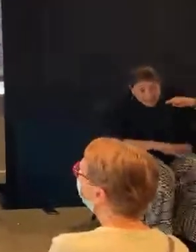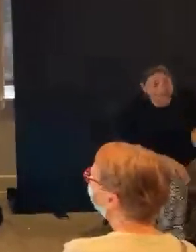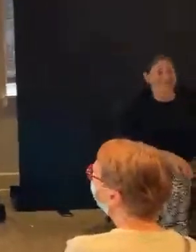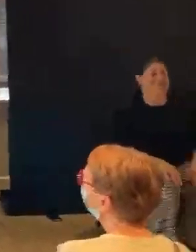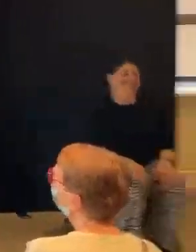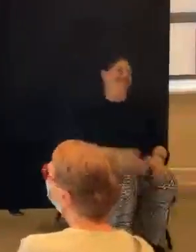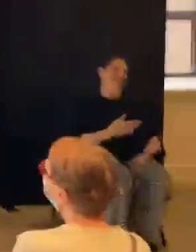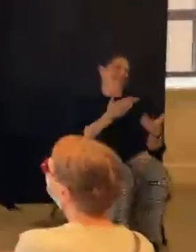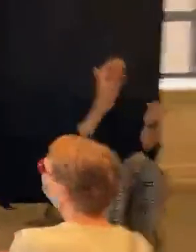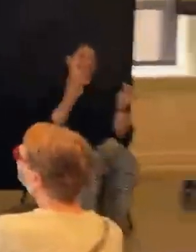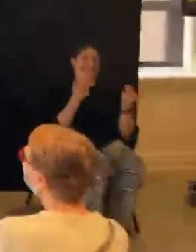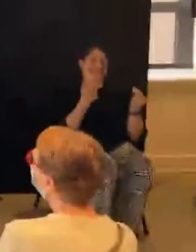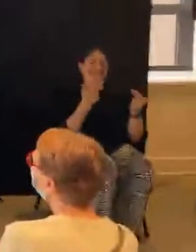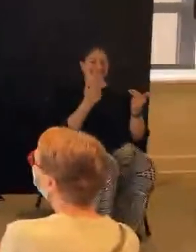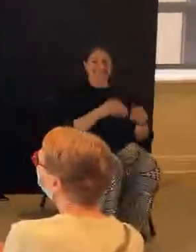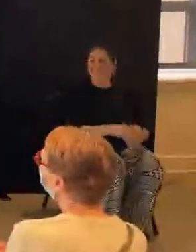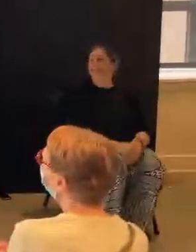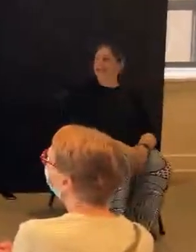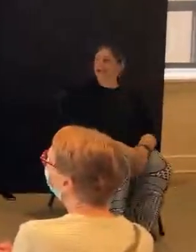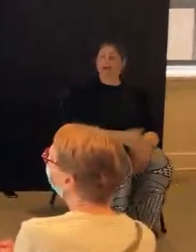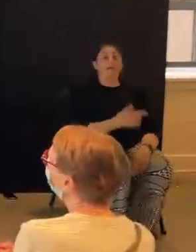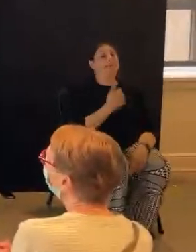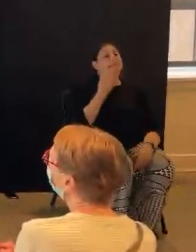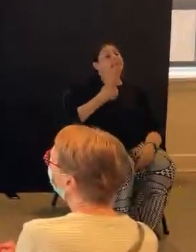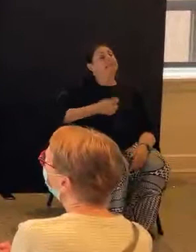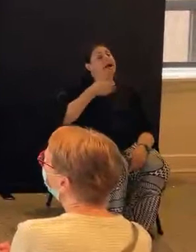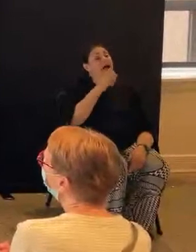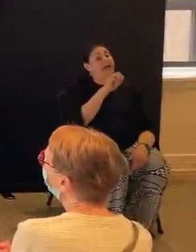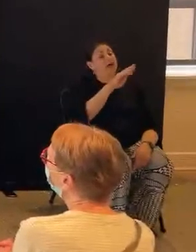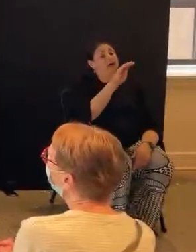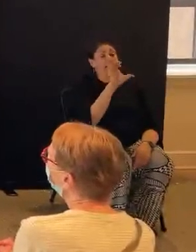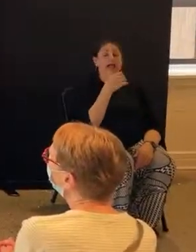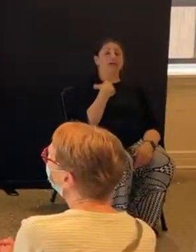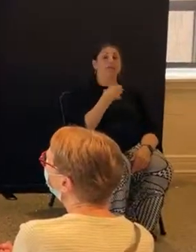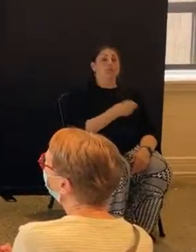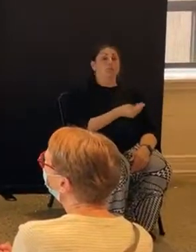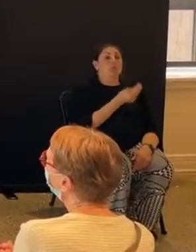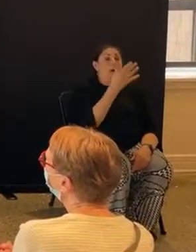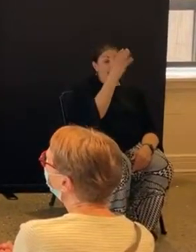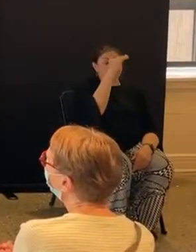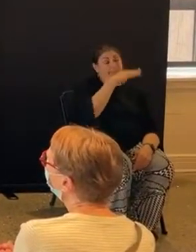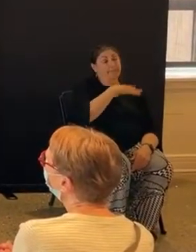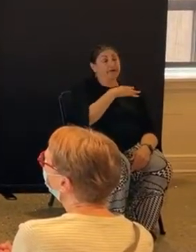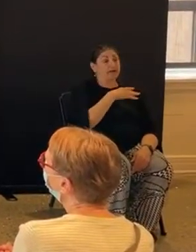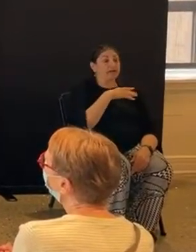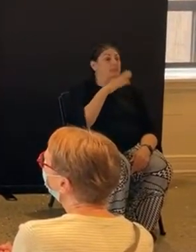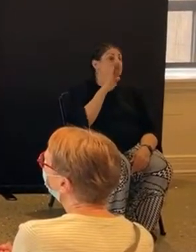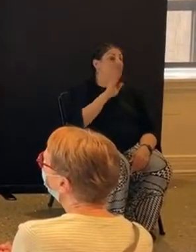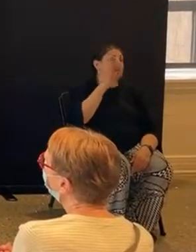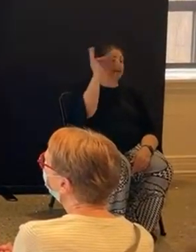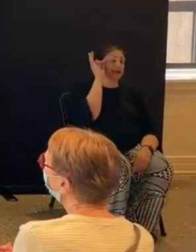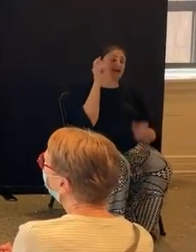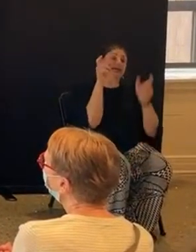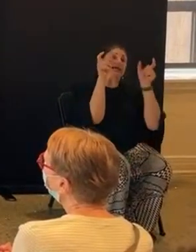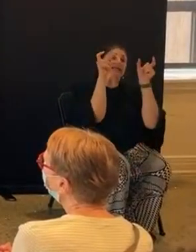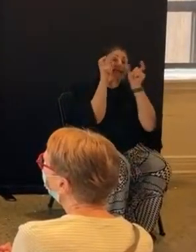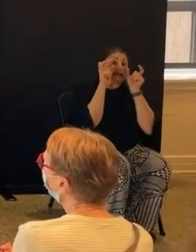to that. So I'm Eric. I'm a white male, brown hair. I'm wearing